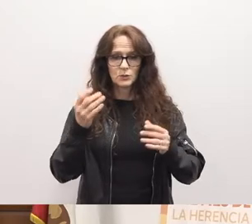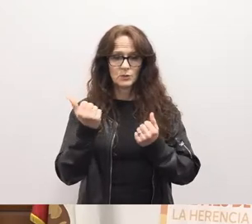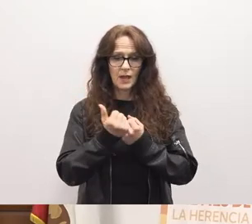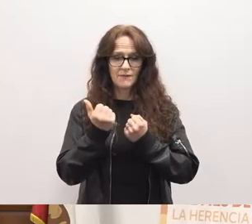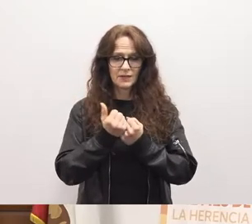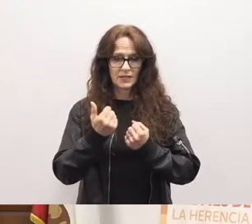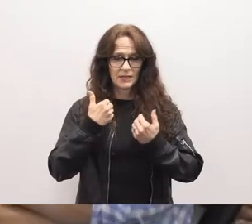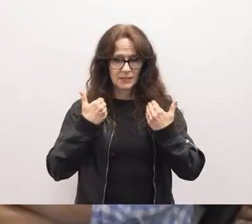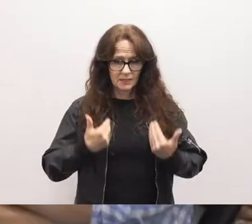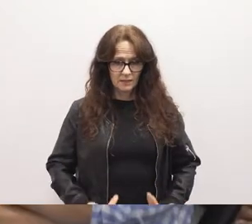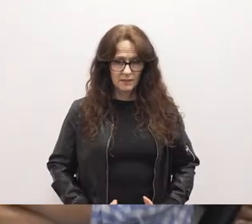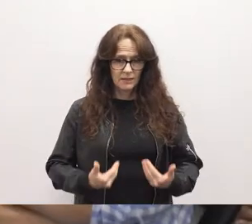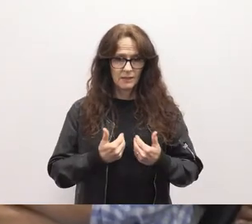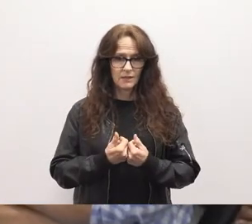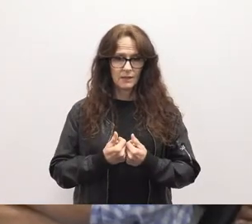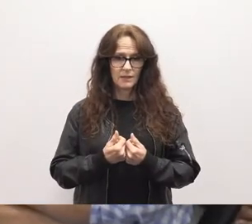advocate.